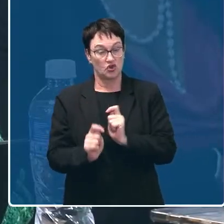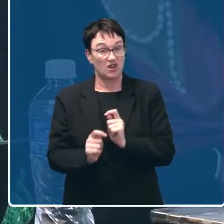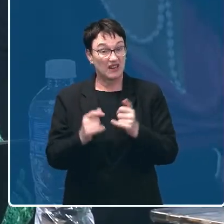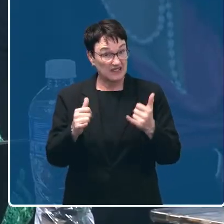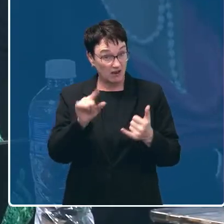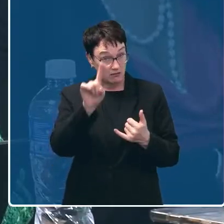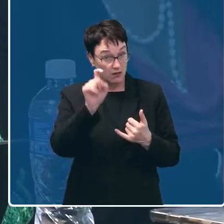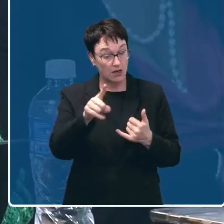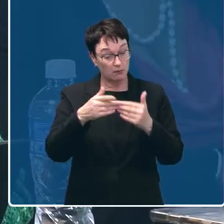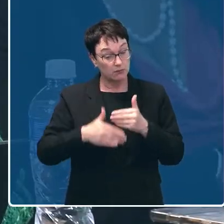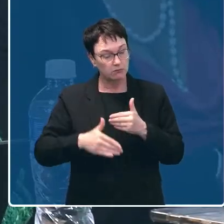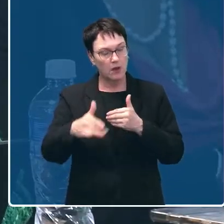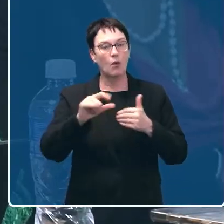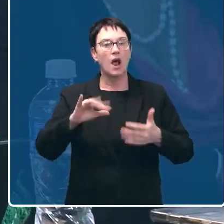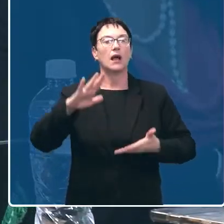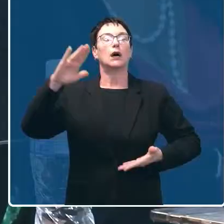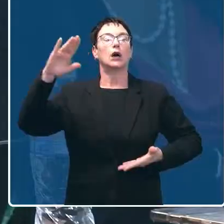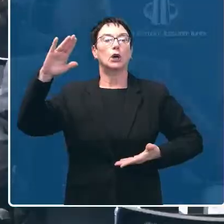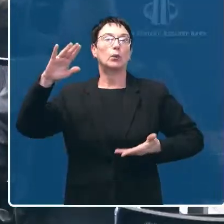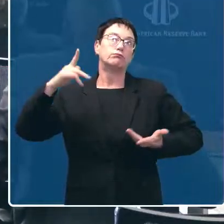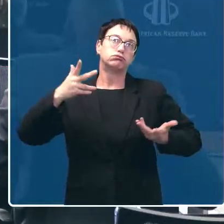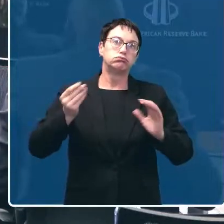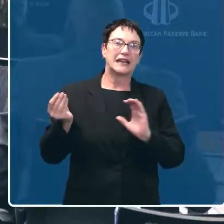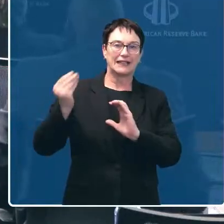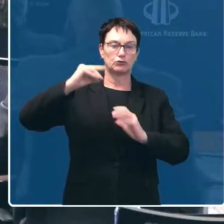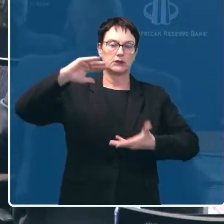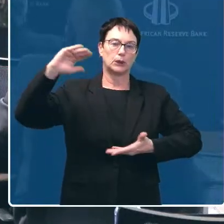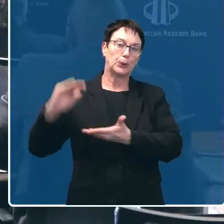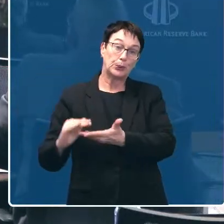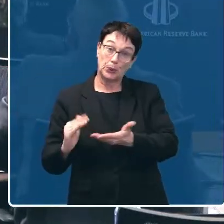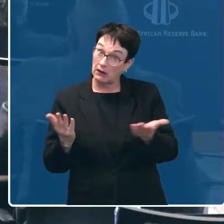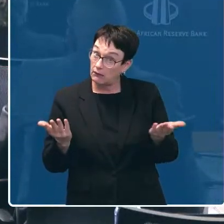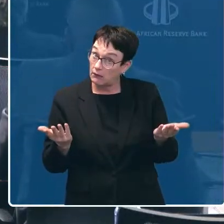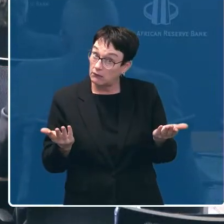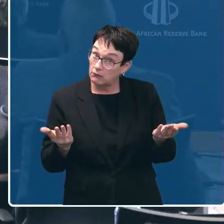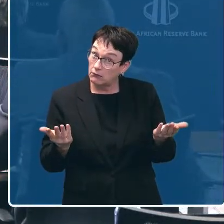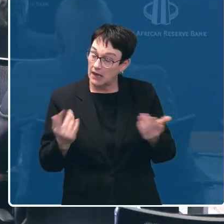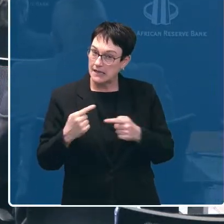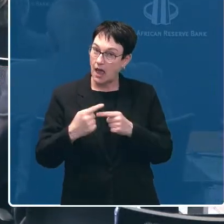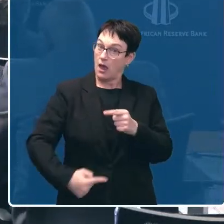easing cycle? Thank you, Governor.